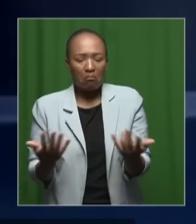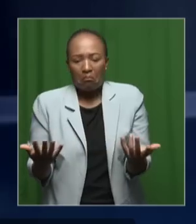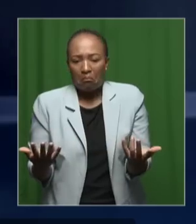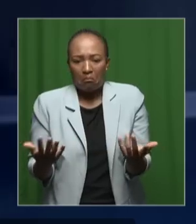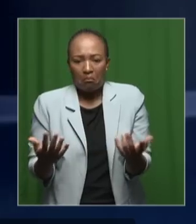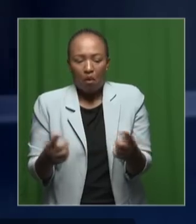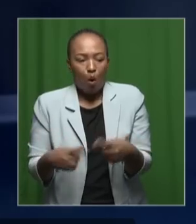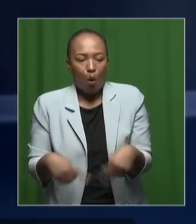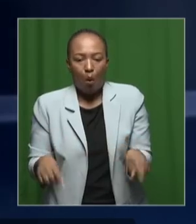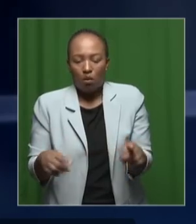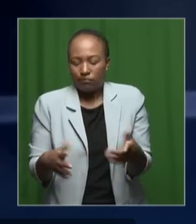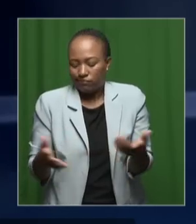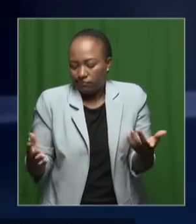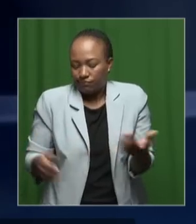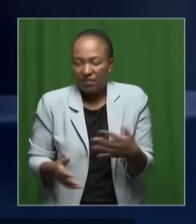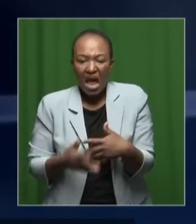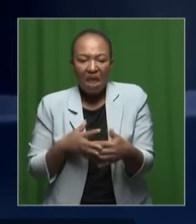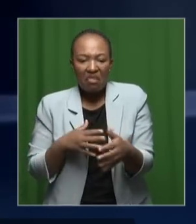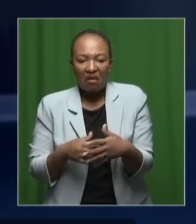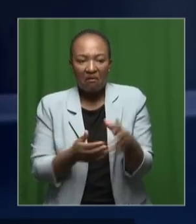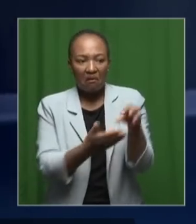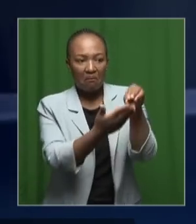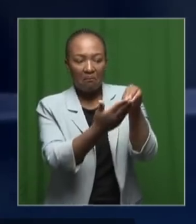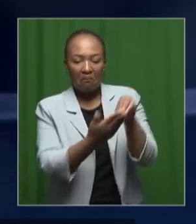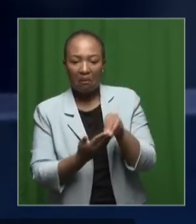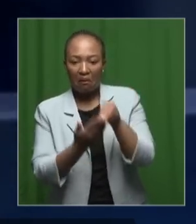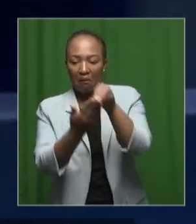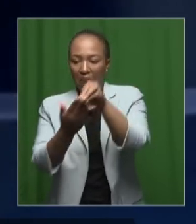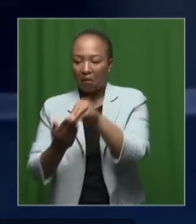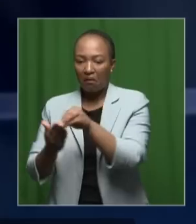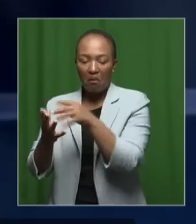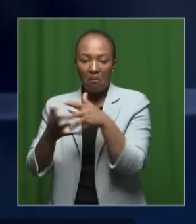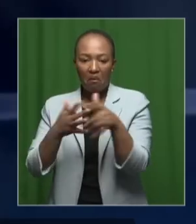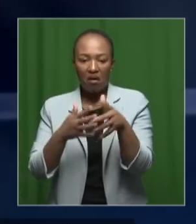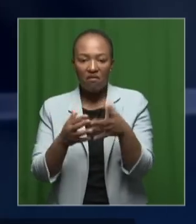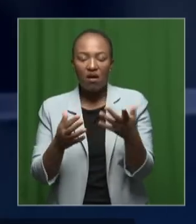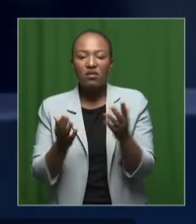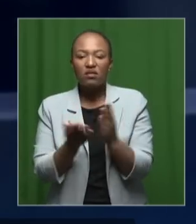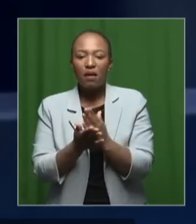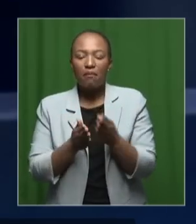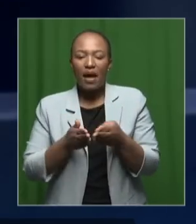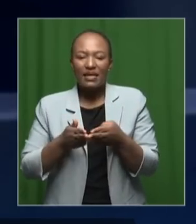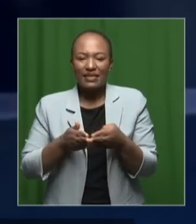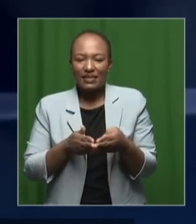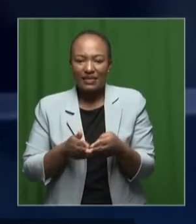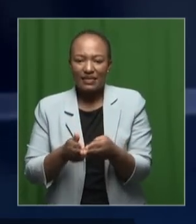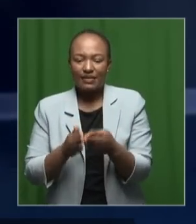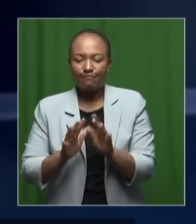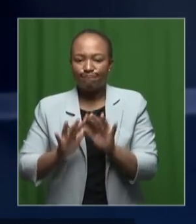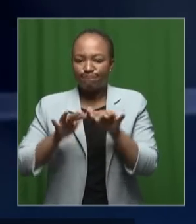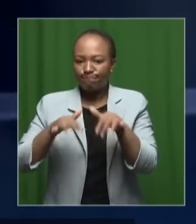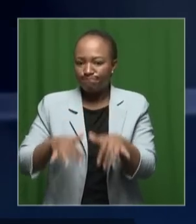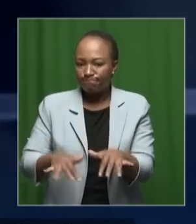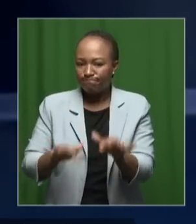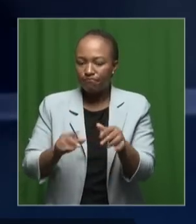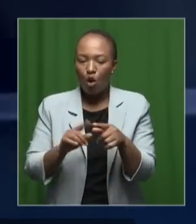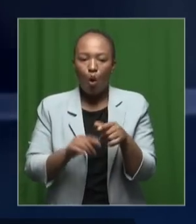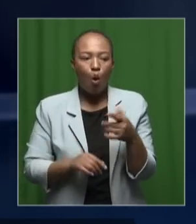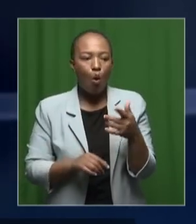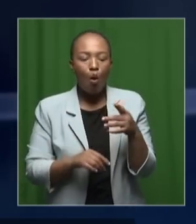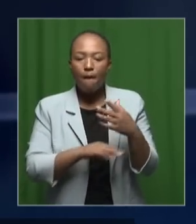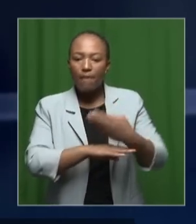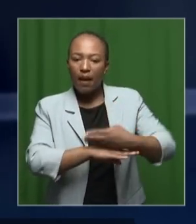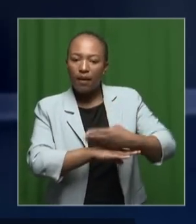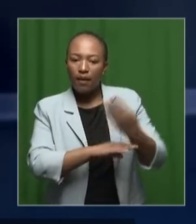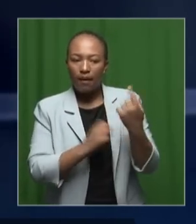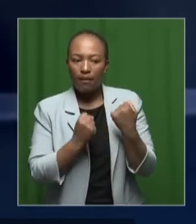business. They do as they wish. These products are coming through either by sea, either by land, but we see them